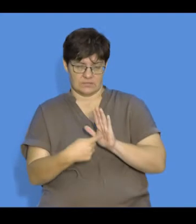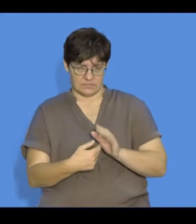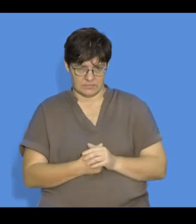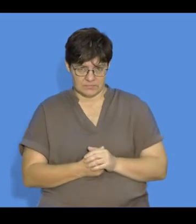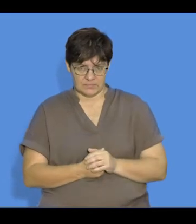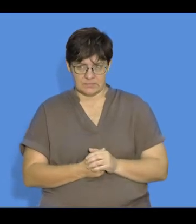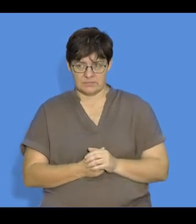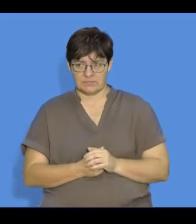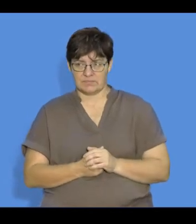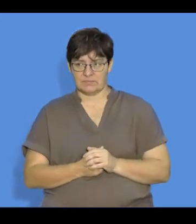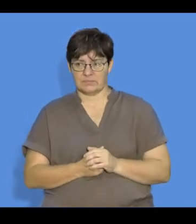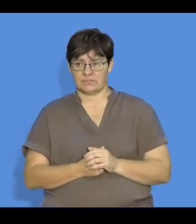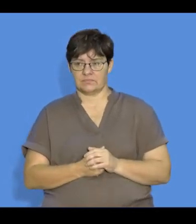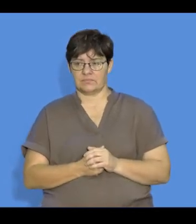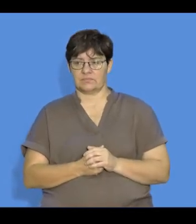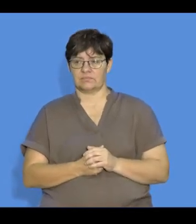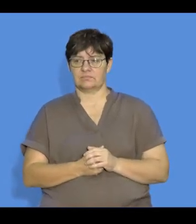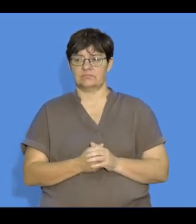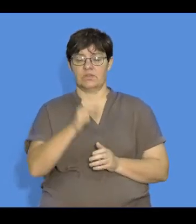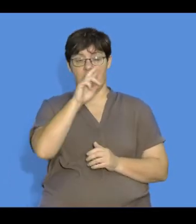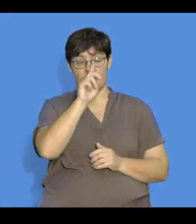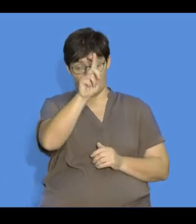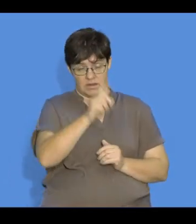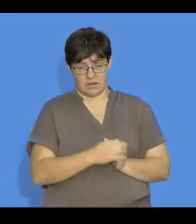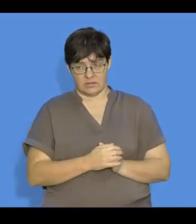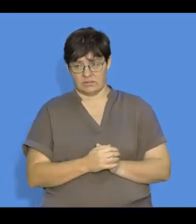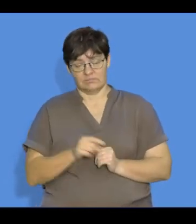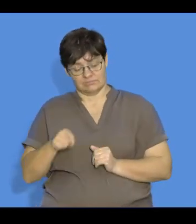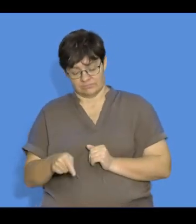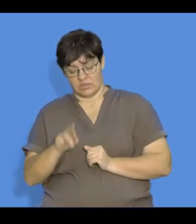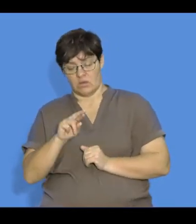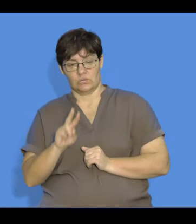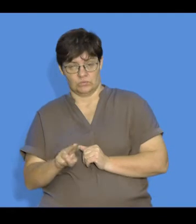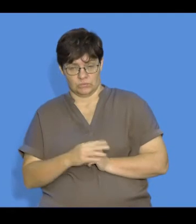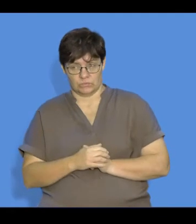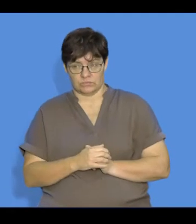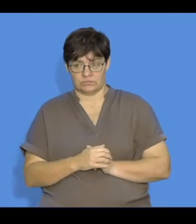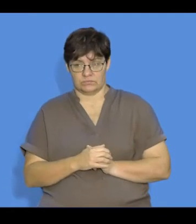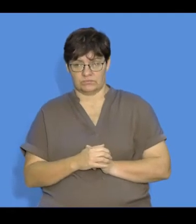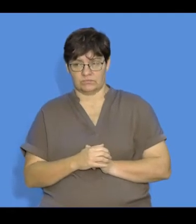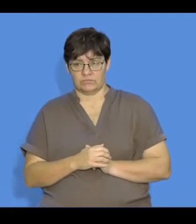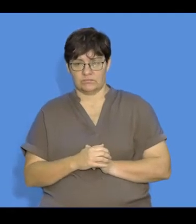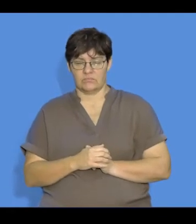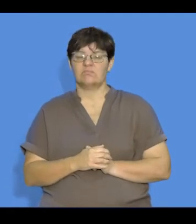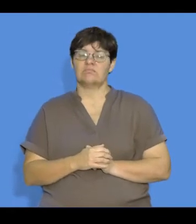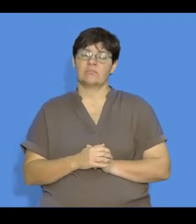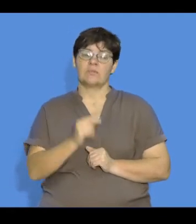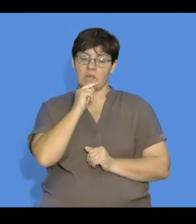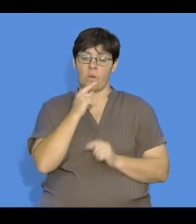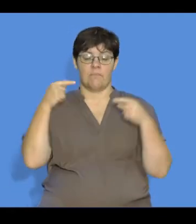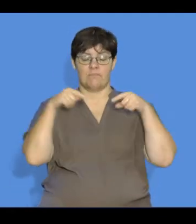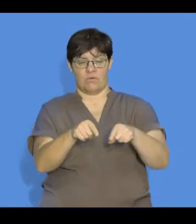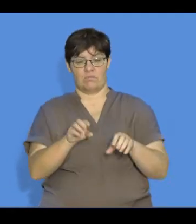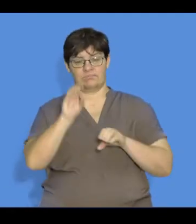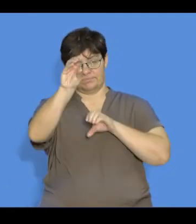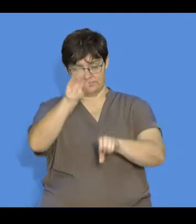Right. Now, let's say this is R1, okay, and this is R2, the two light bulbs which are connected